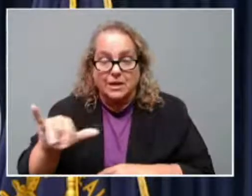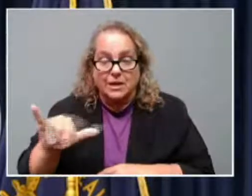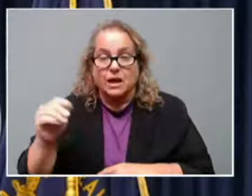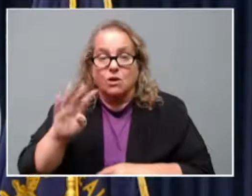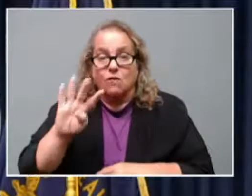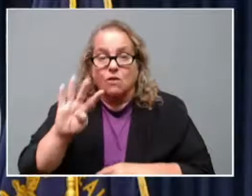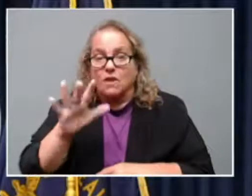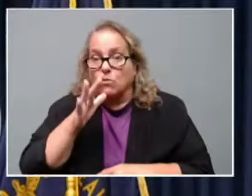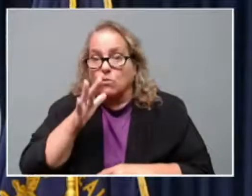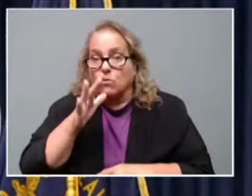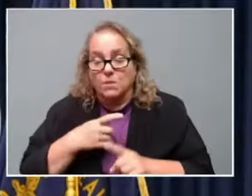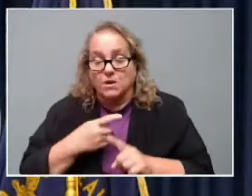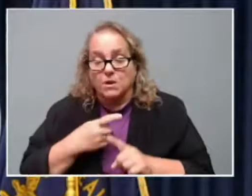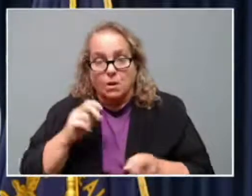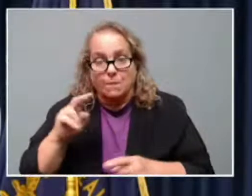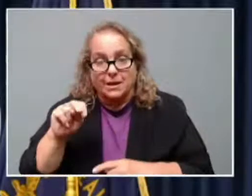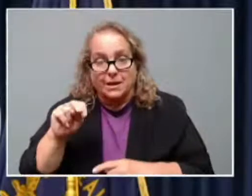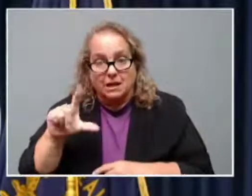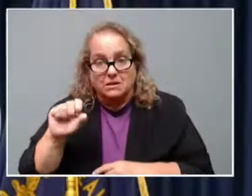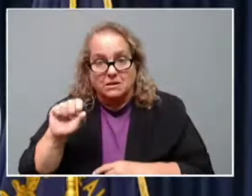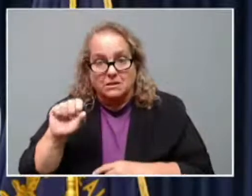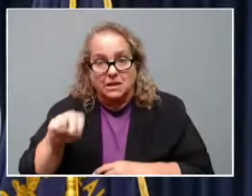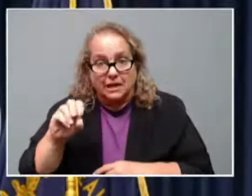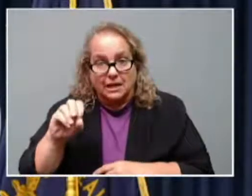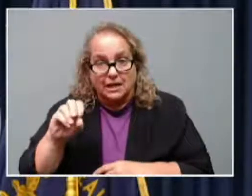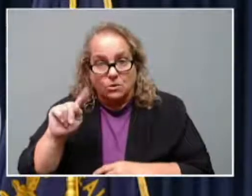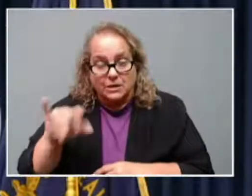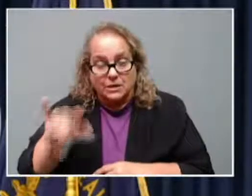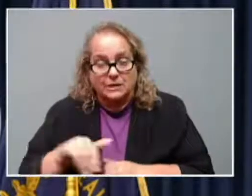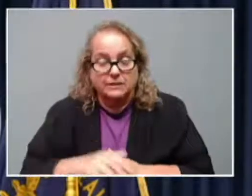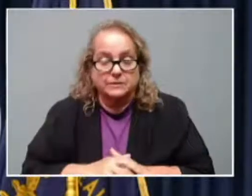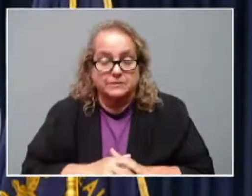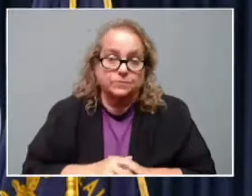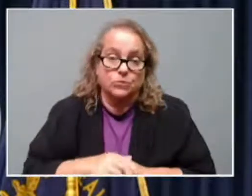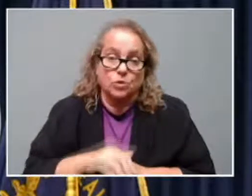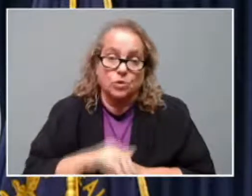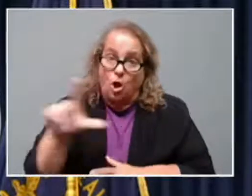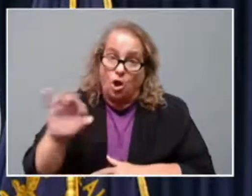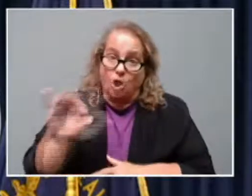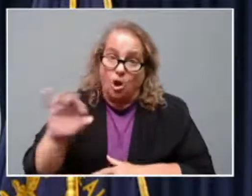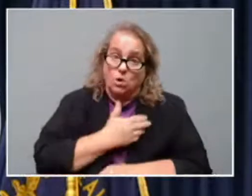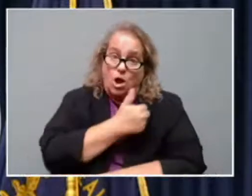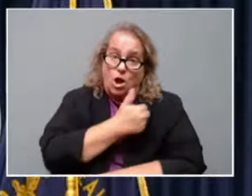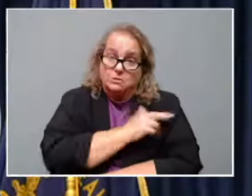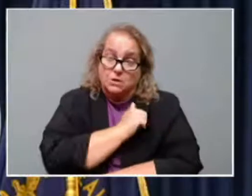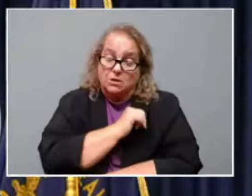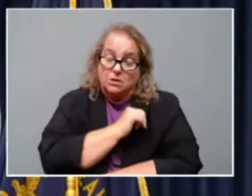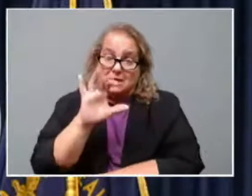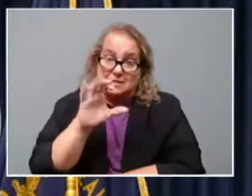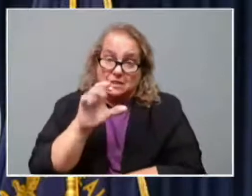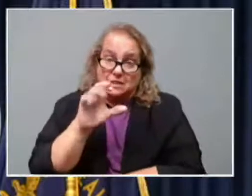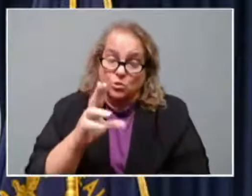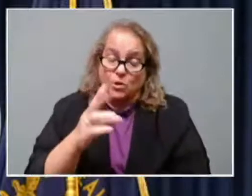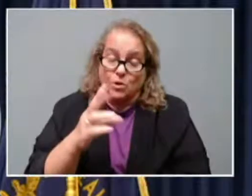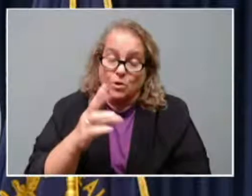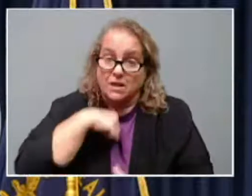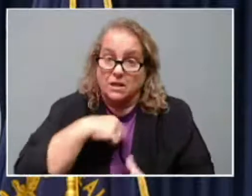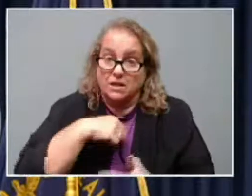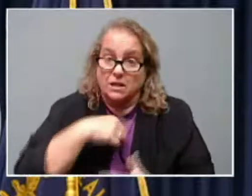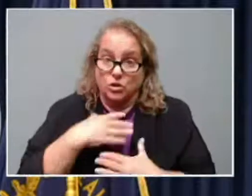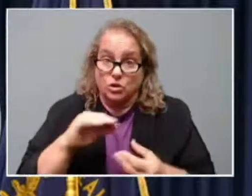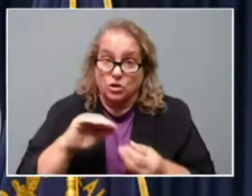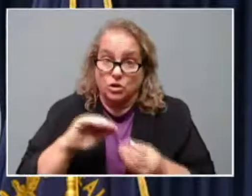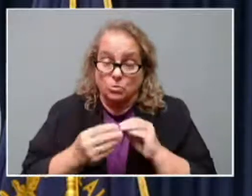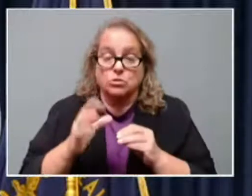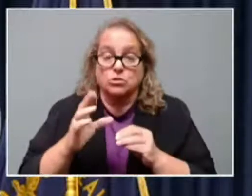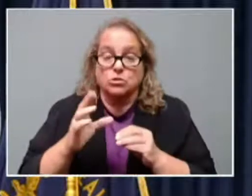from Nelson County. All of our hospitalization, ICU, and ventilator numbers are down over the